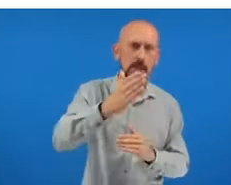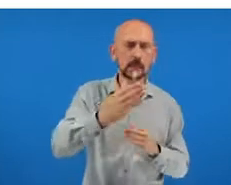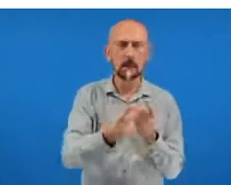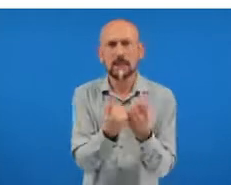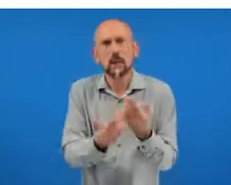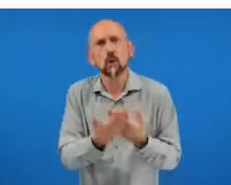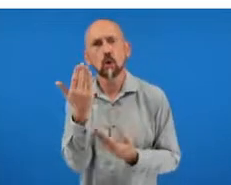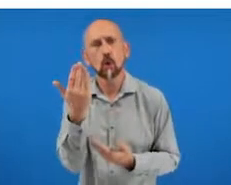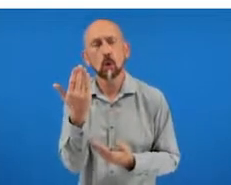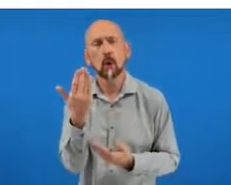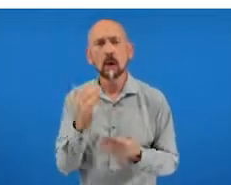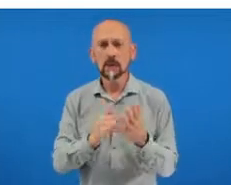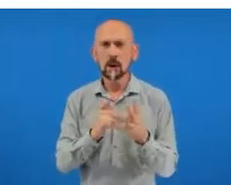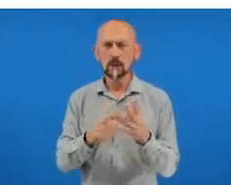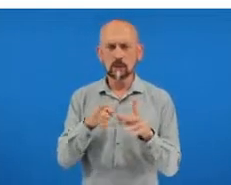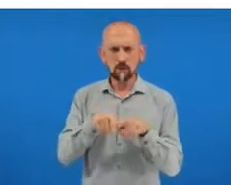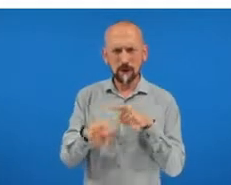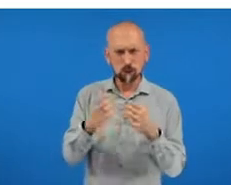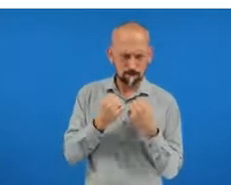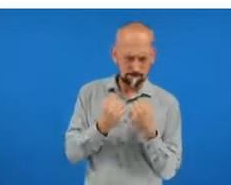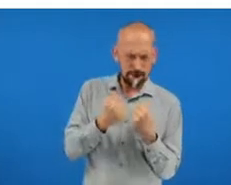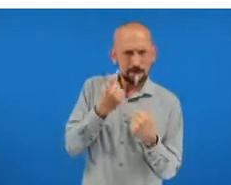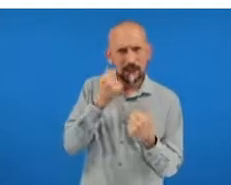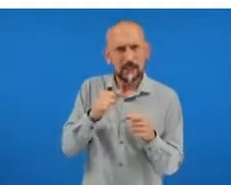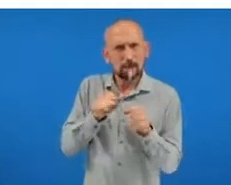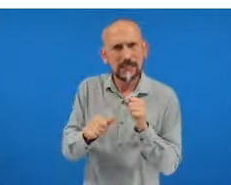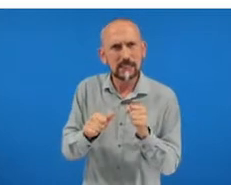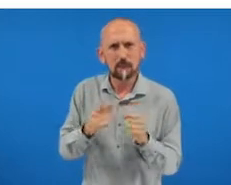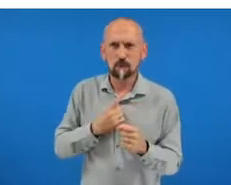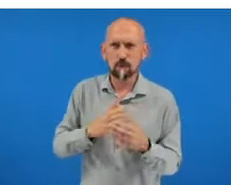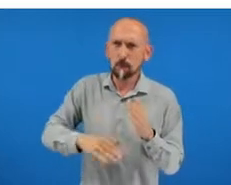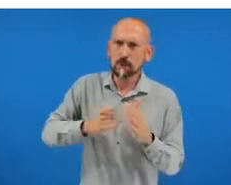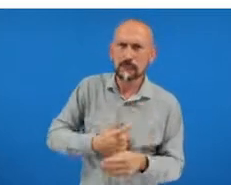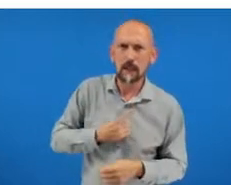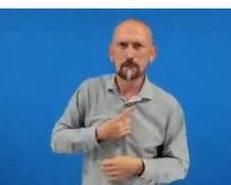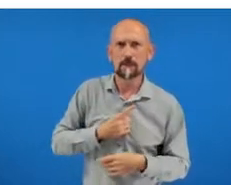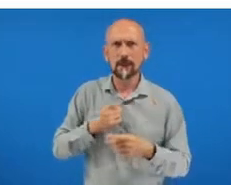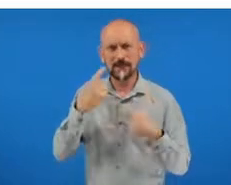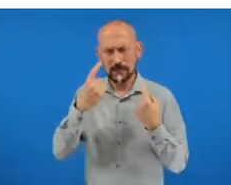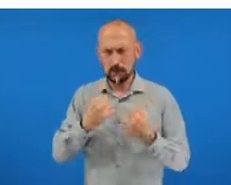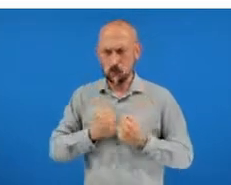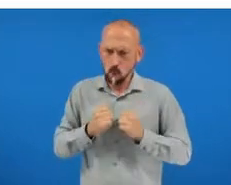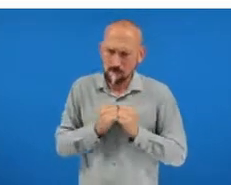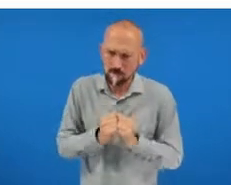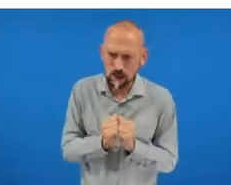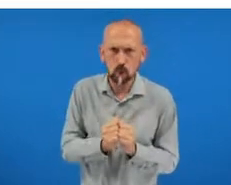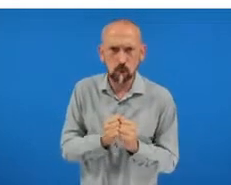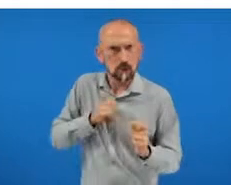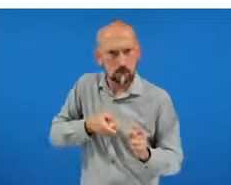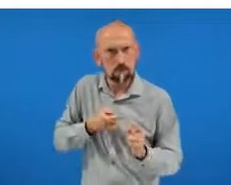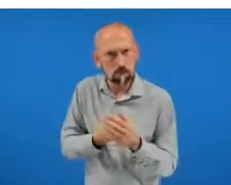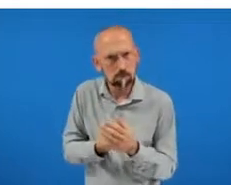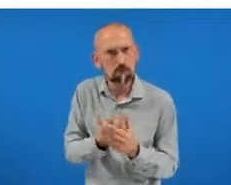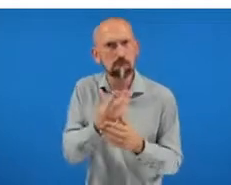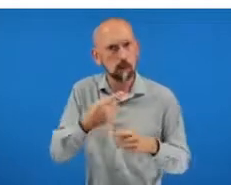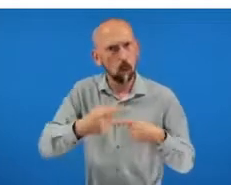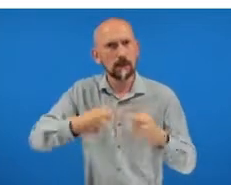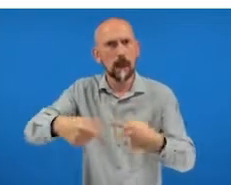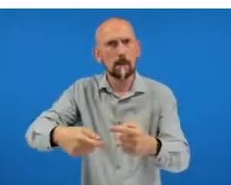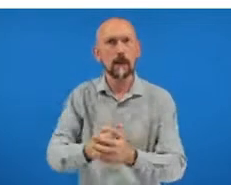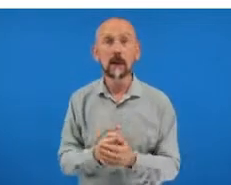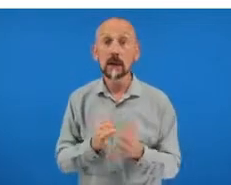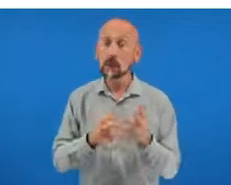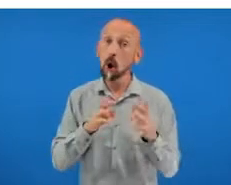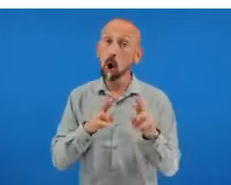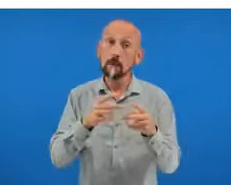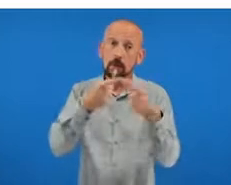aligning yourself with your values at all times. So I really hope that that's something that you can take away from today's session, being